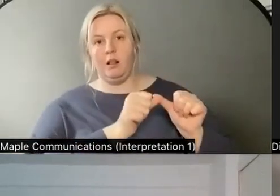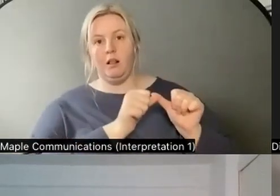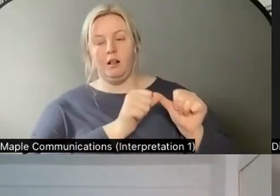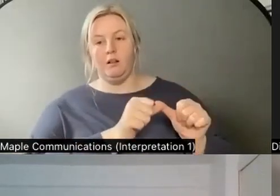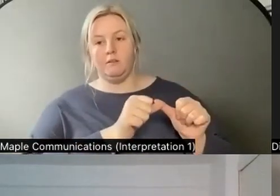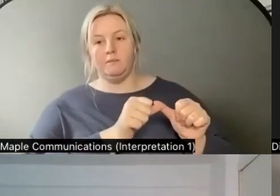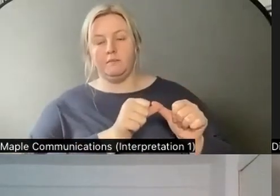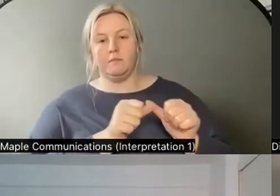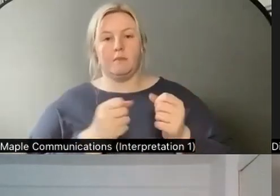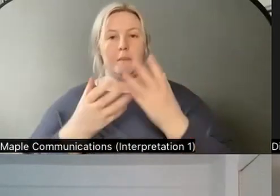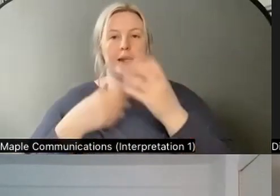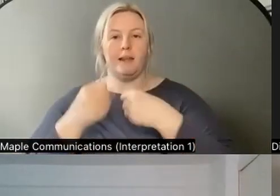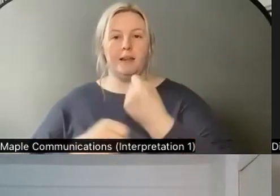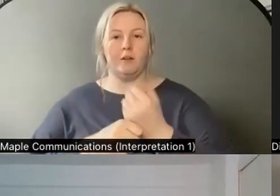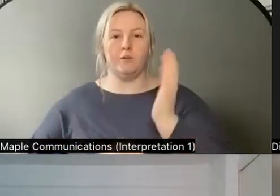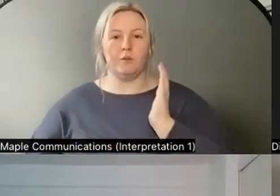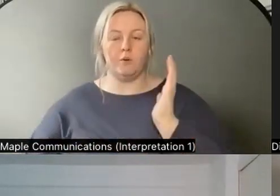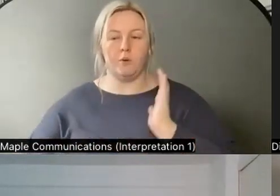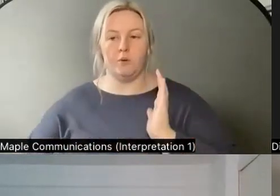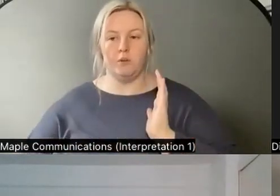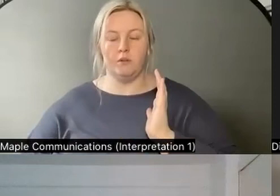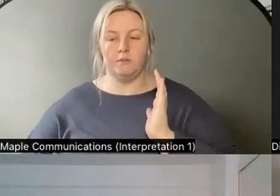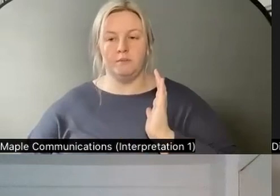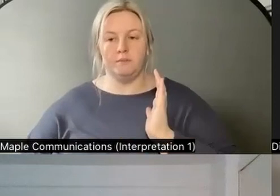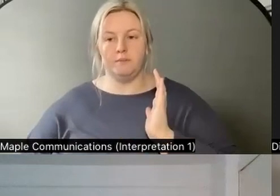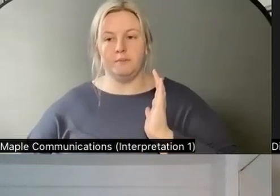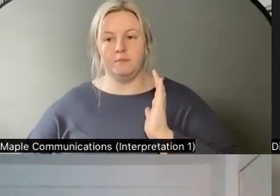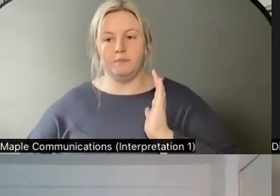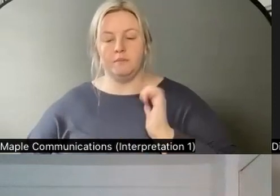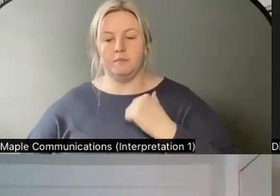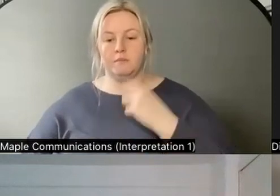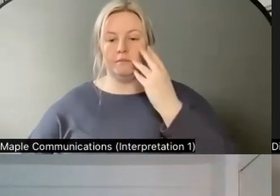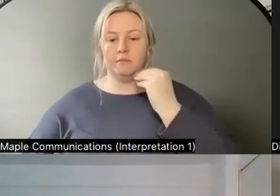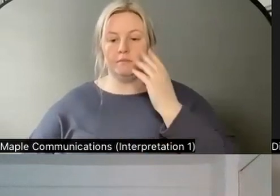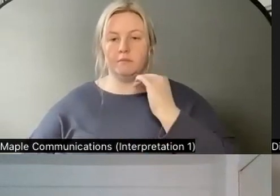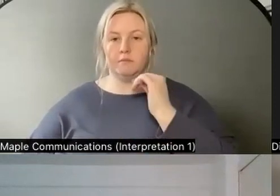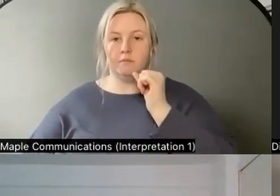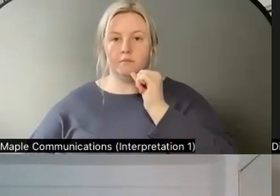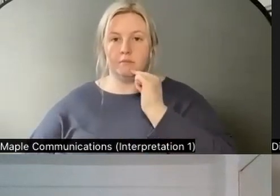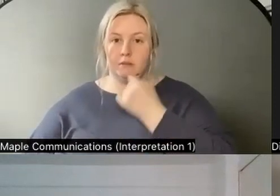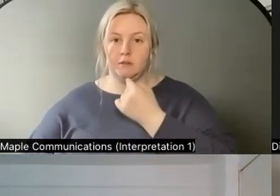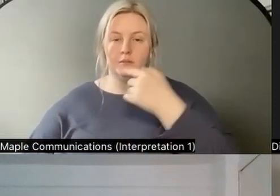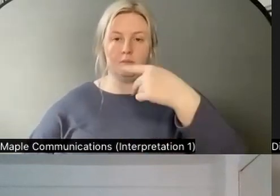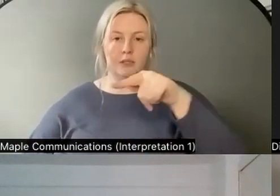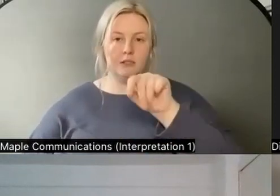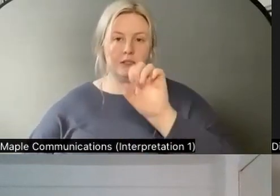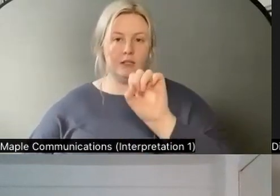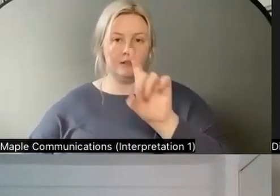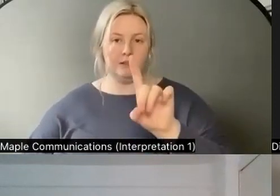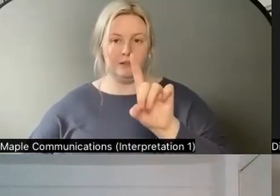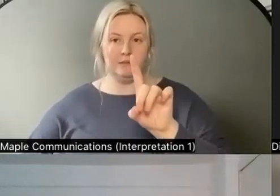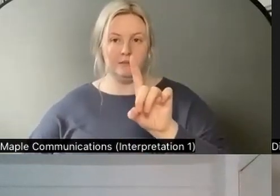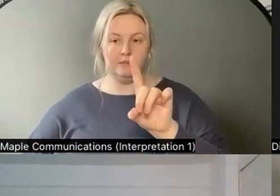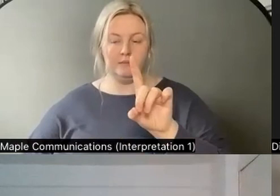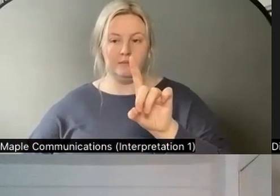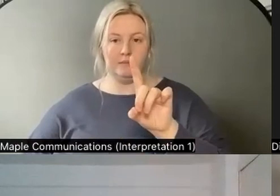many years ago, I had severe PTSD. I was